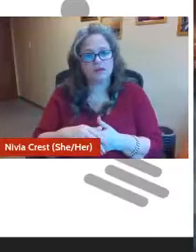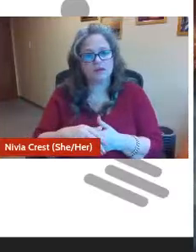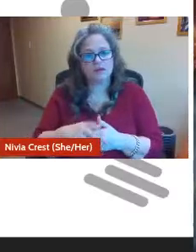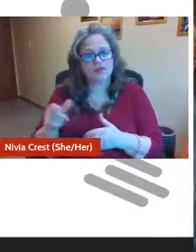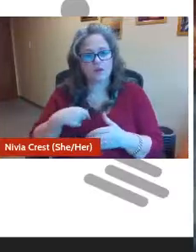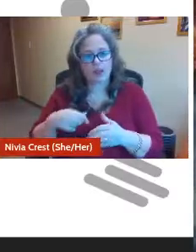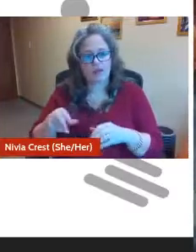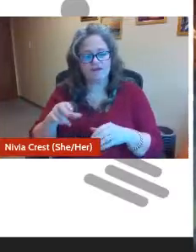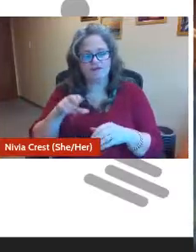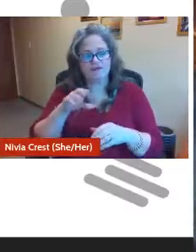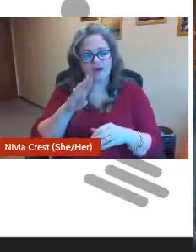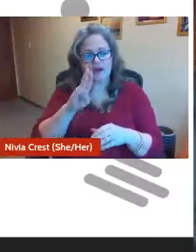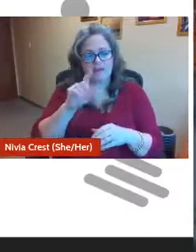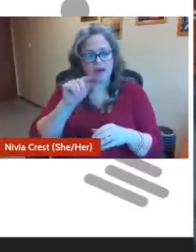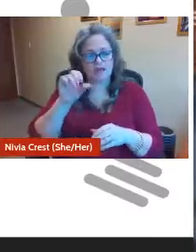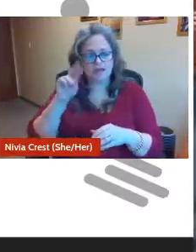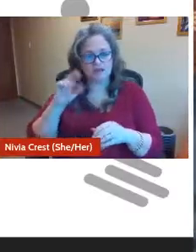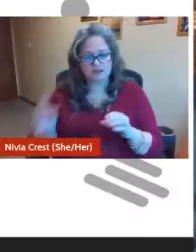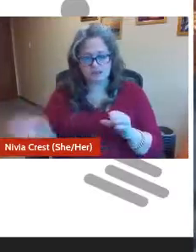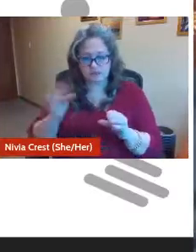buttons here.